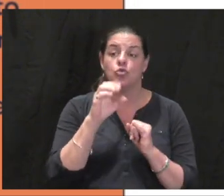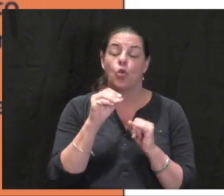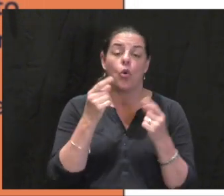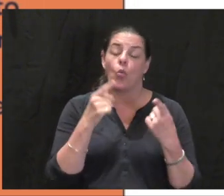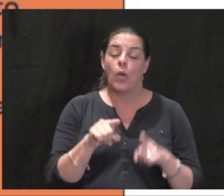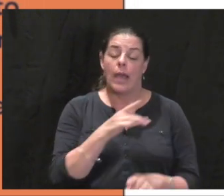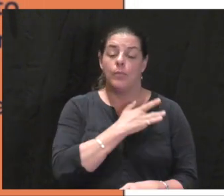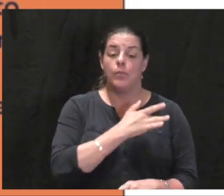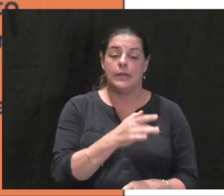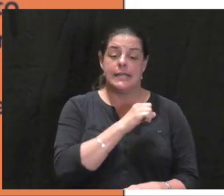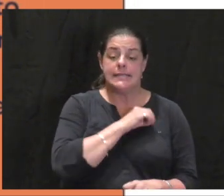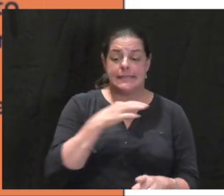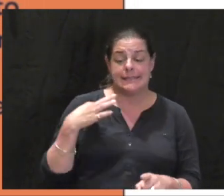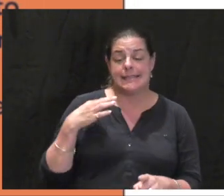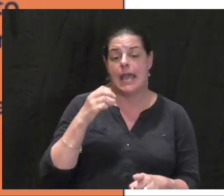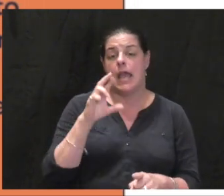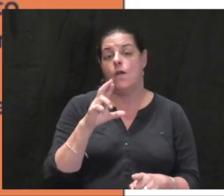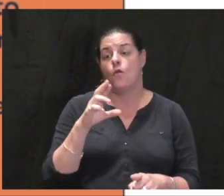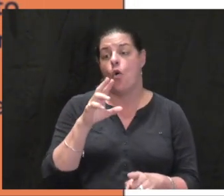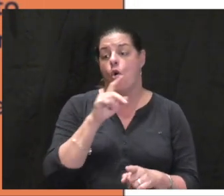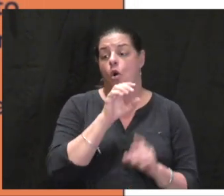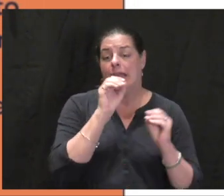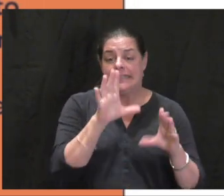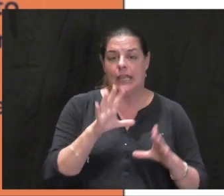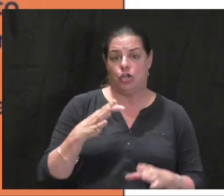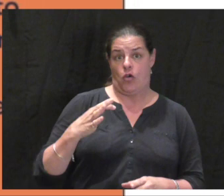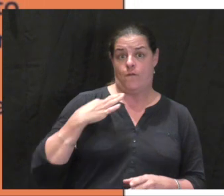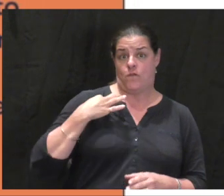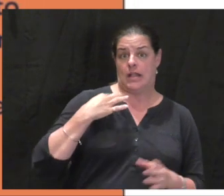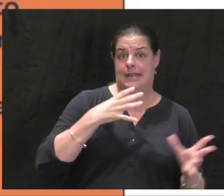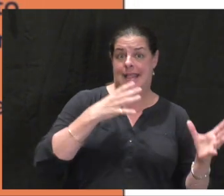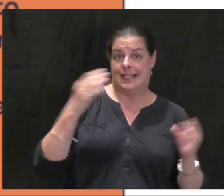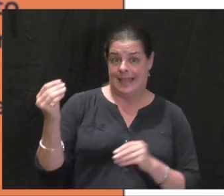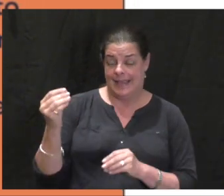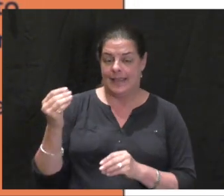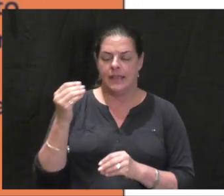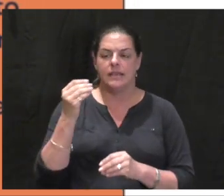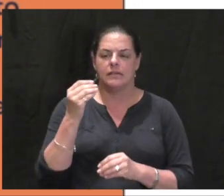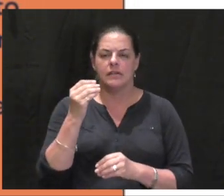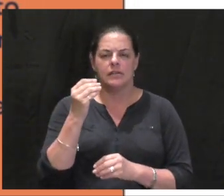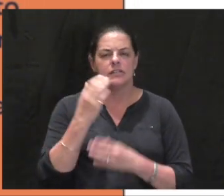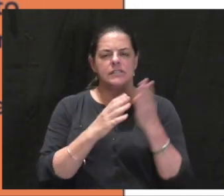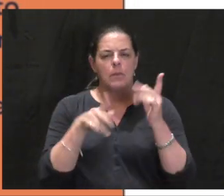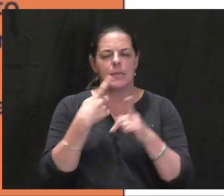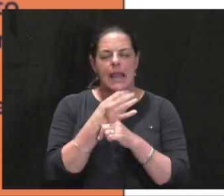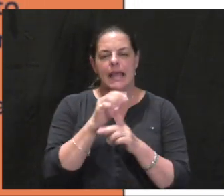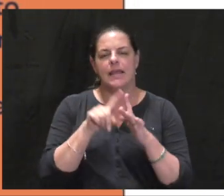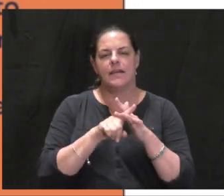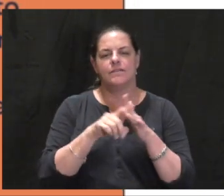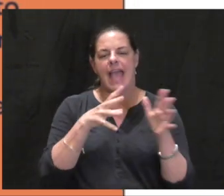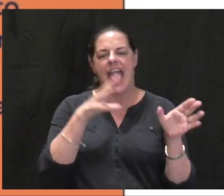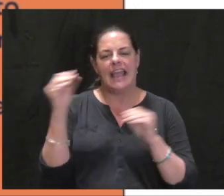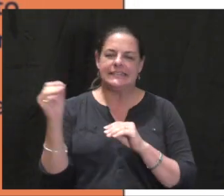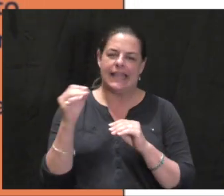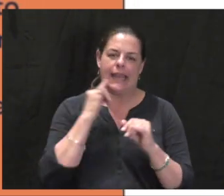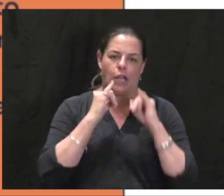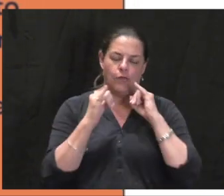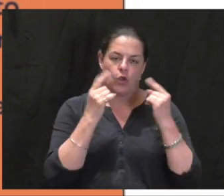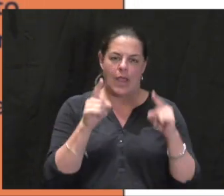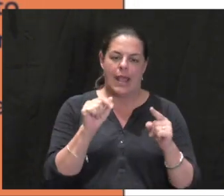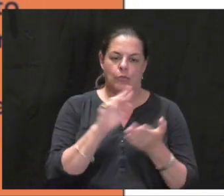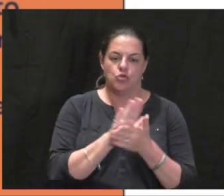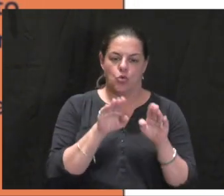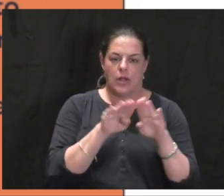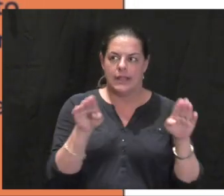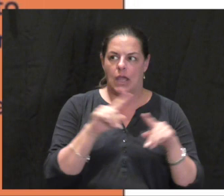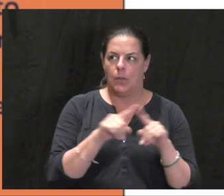we hadn't been really strategic or intentional about how we were tracking that information at a district level. So one of the first things that I did